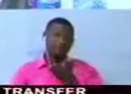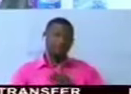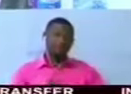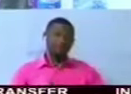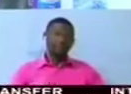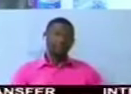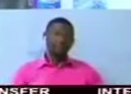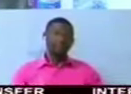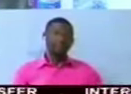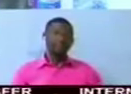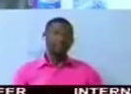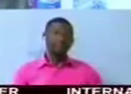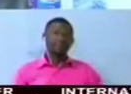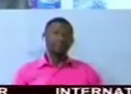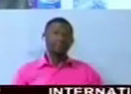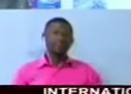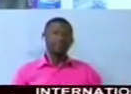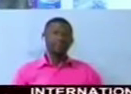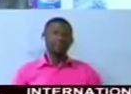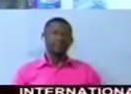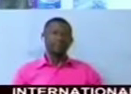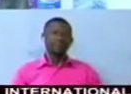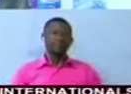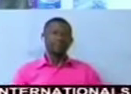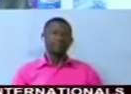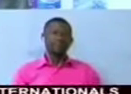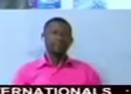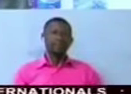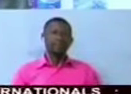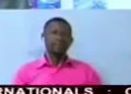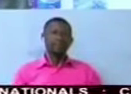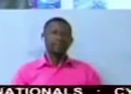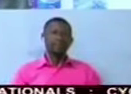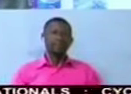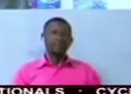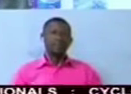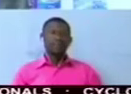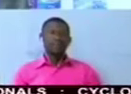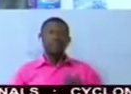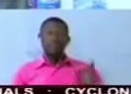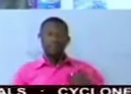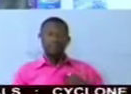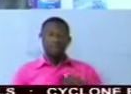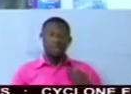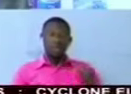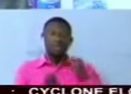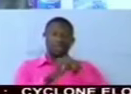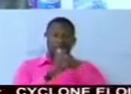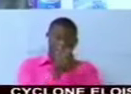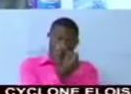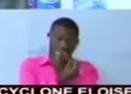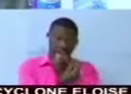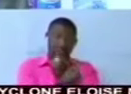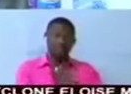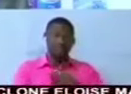Fekk ñom ñiñ jappon nonu la ñom wa Bissau yoy. Those that they arrested before the